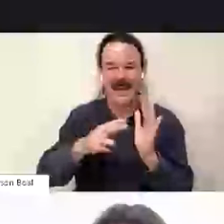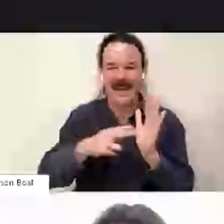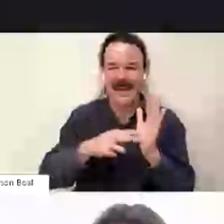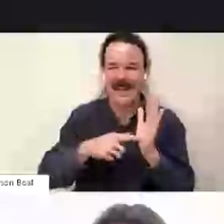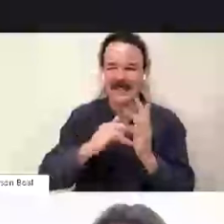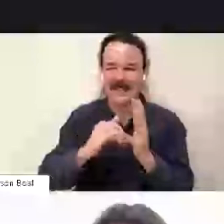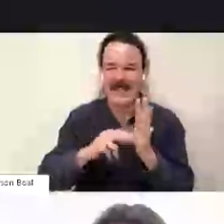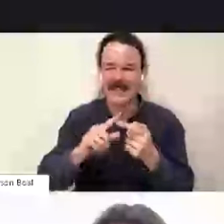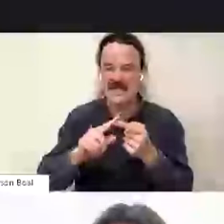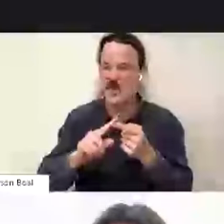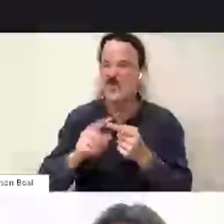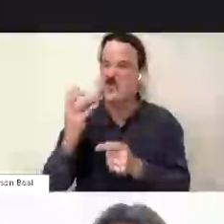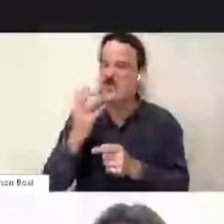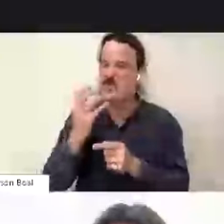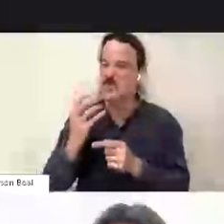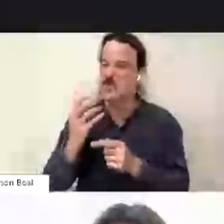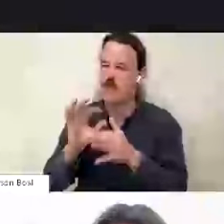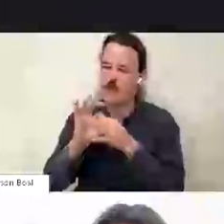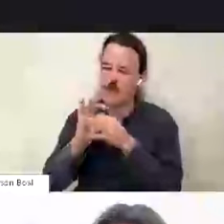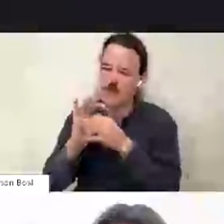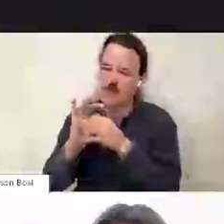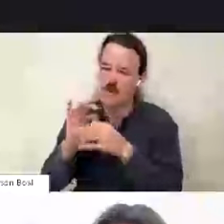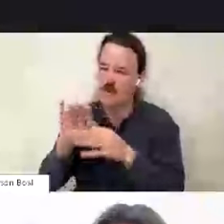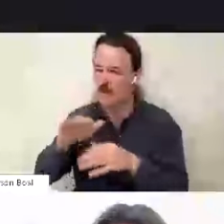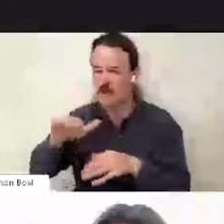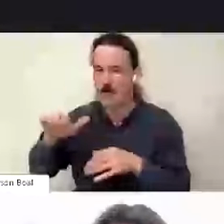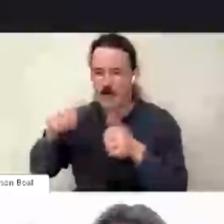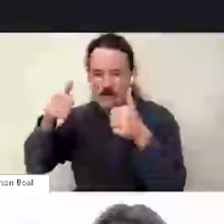well. And going in there and